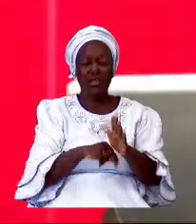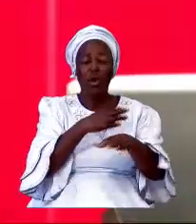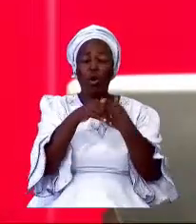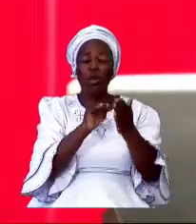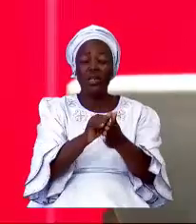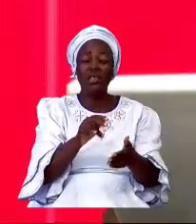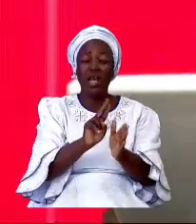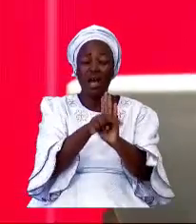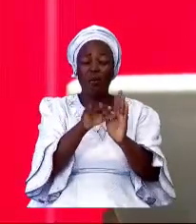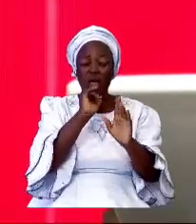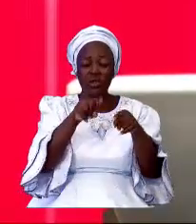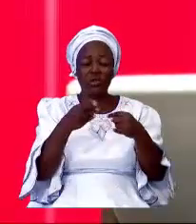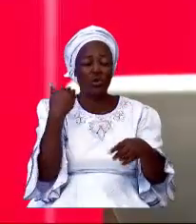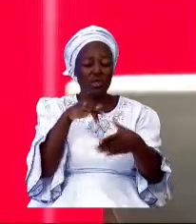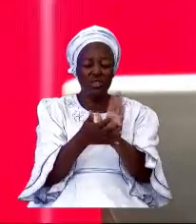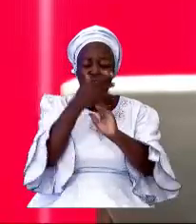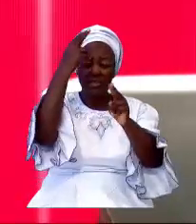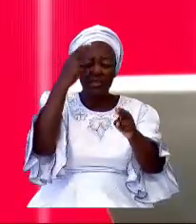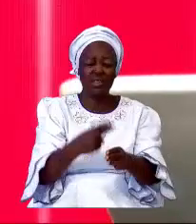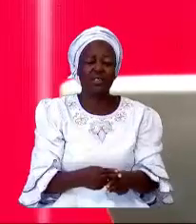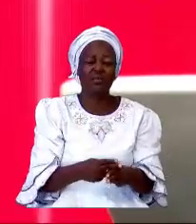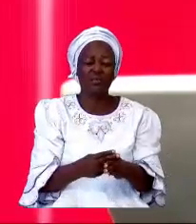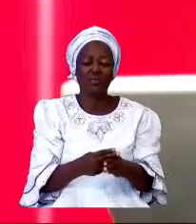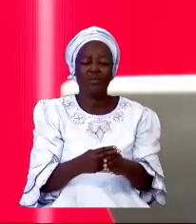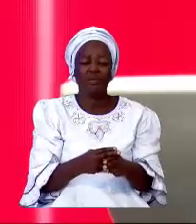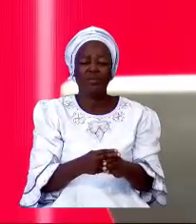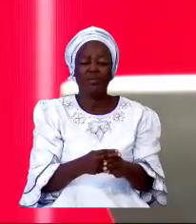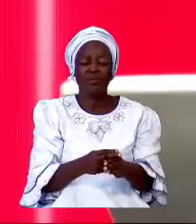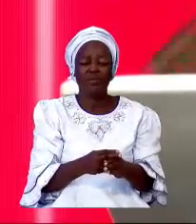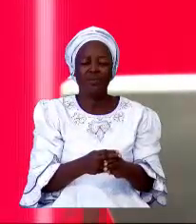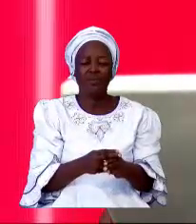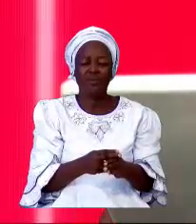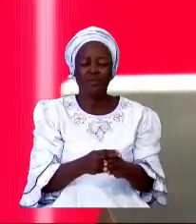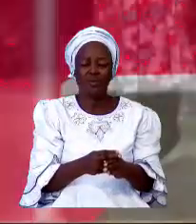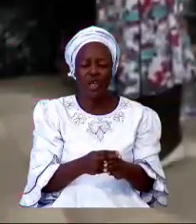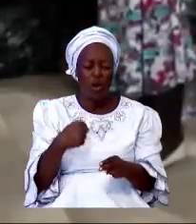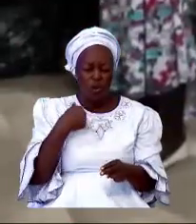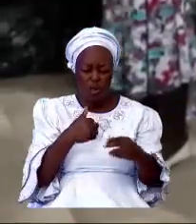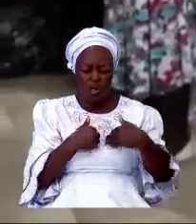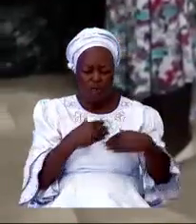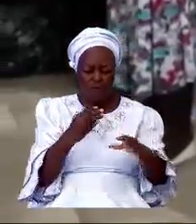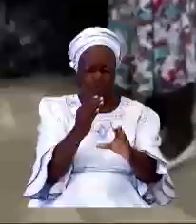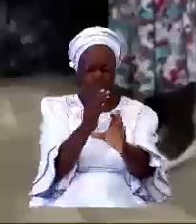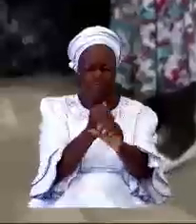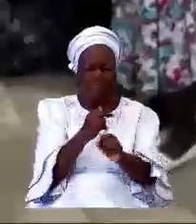helplessness, all that hour is gone in Jesus' name.